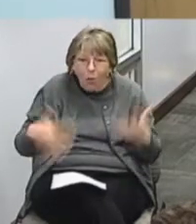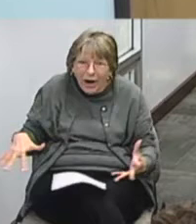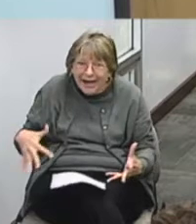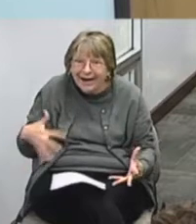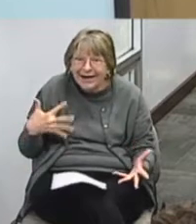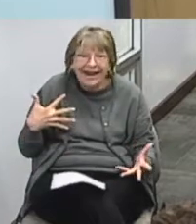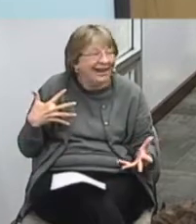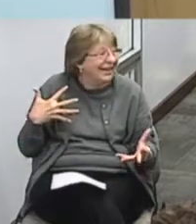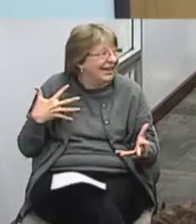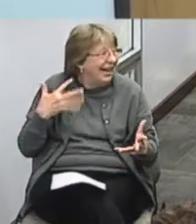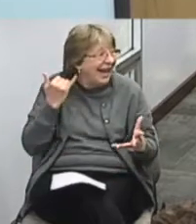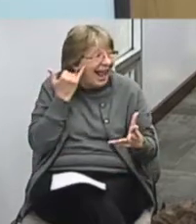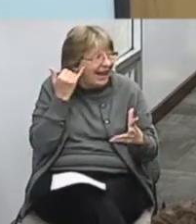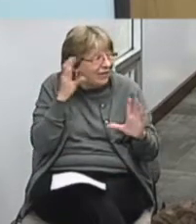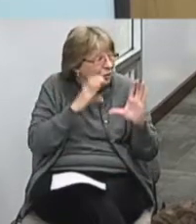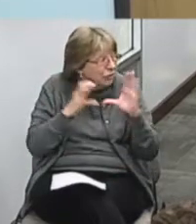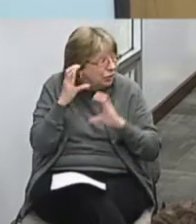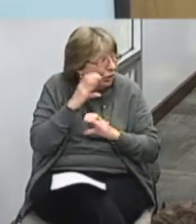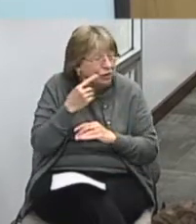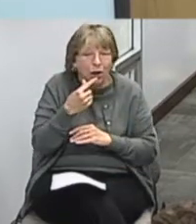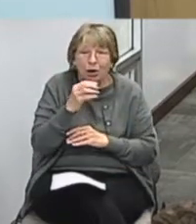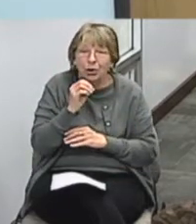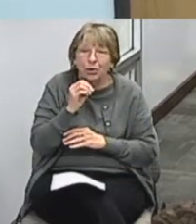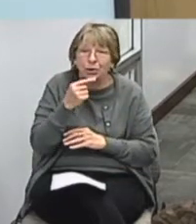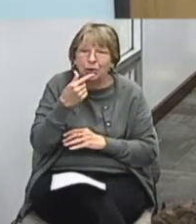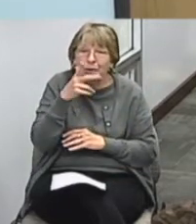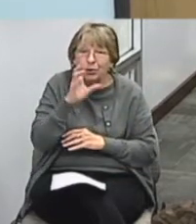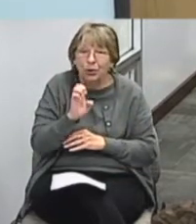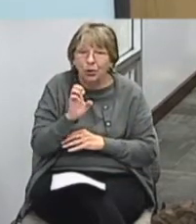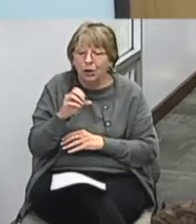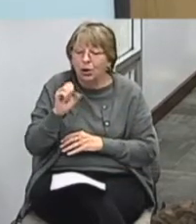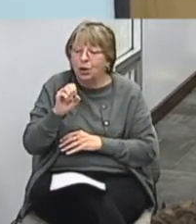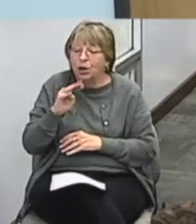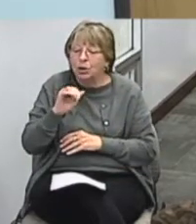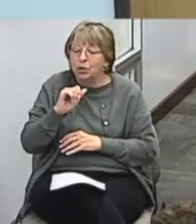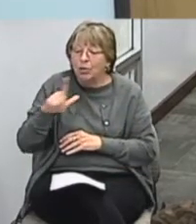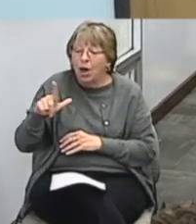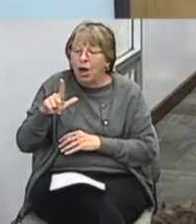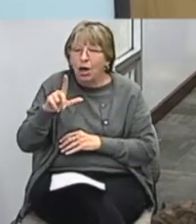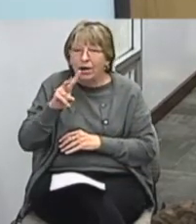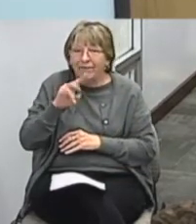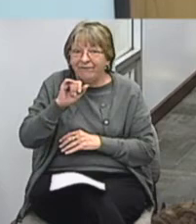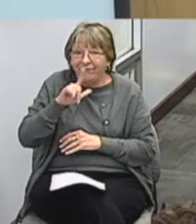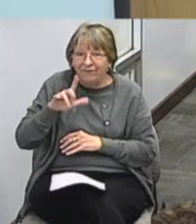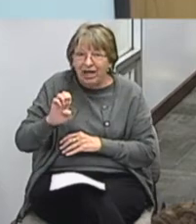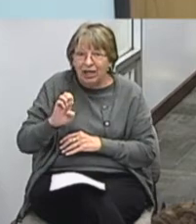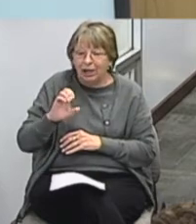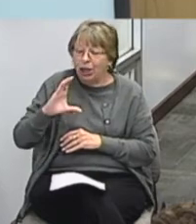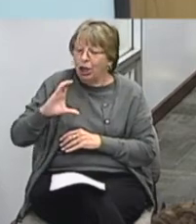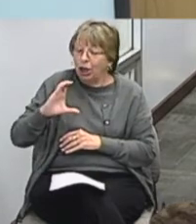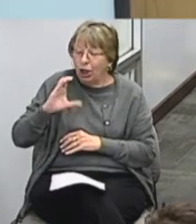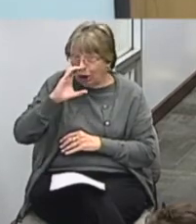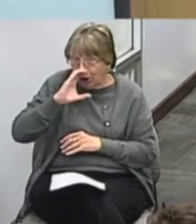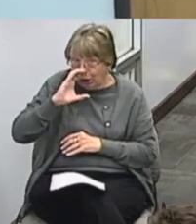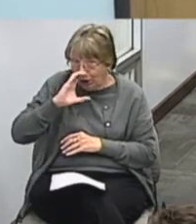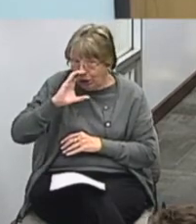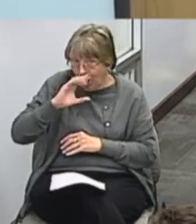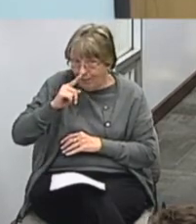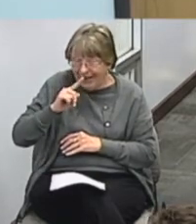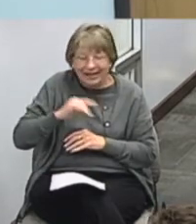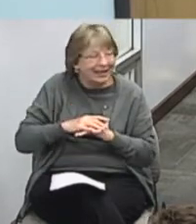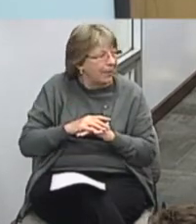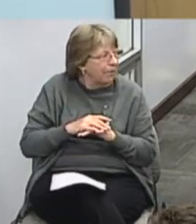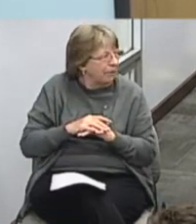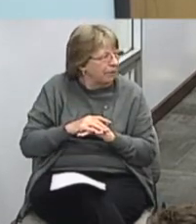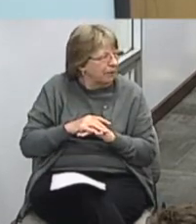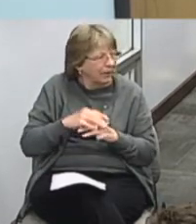If you search the Smallville comics specifically, it lists